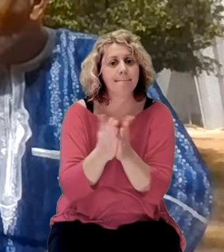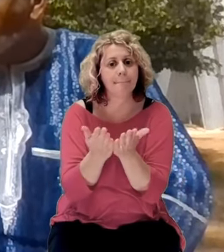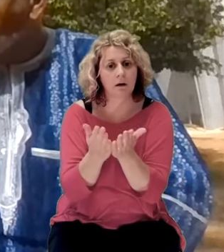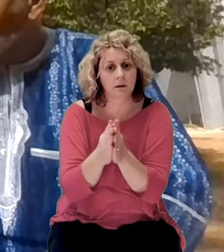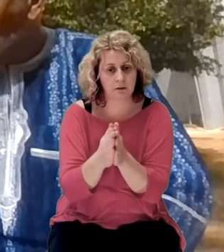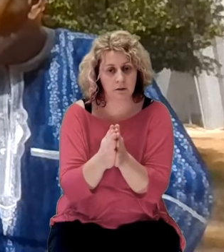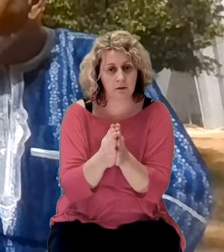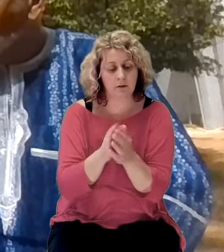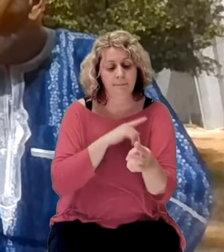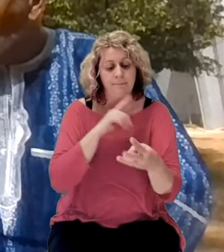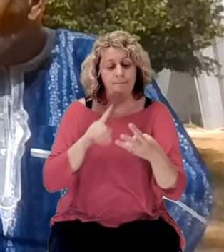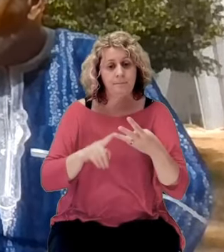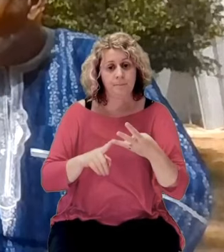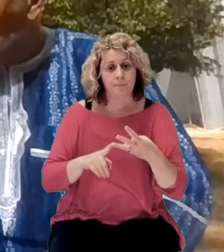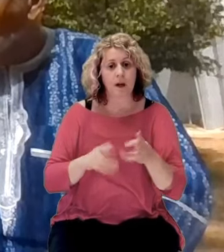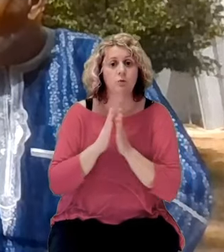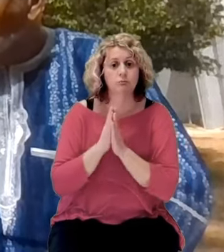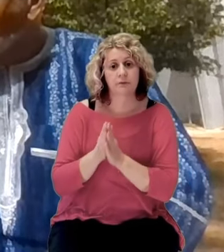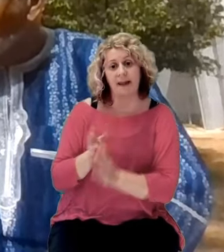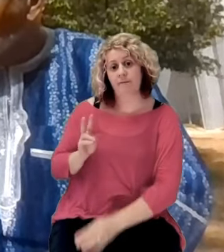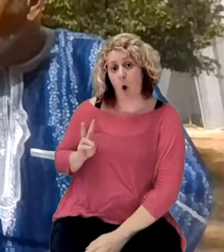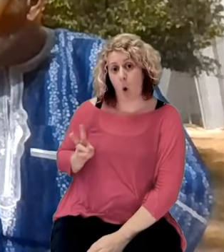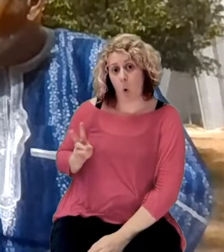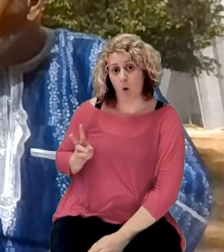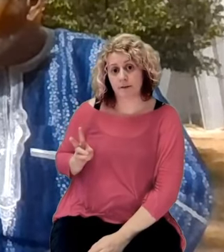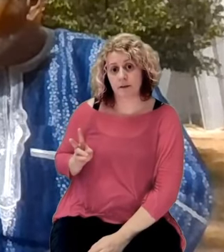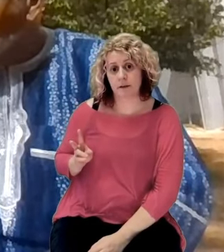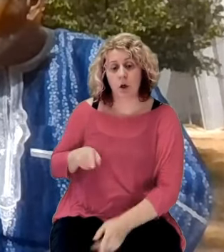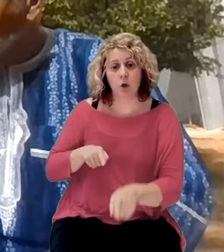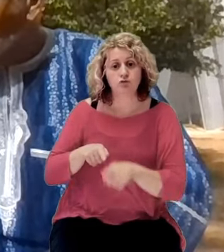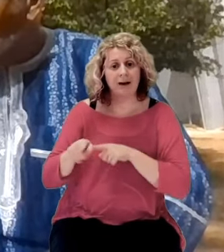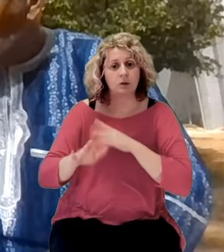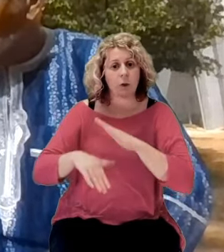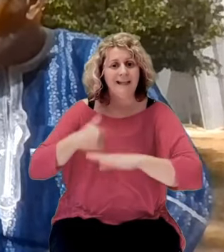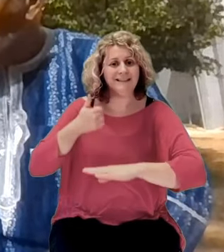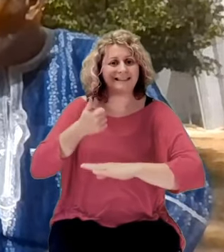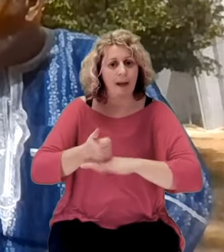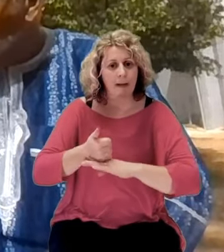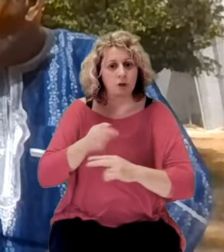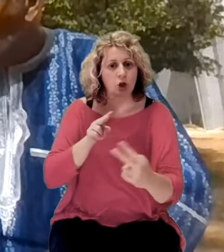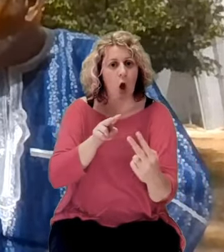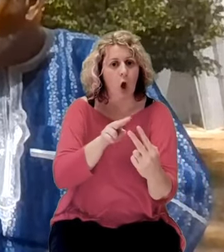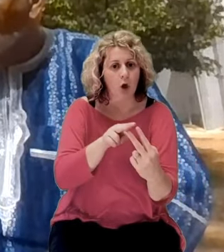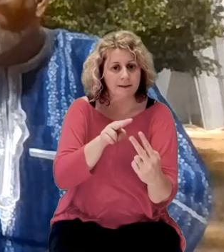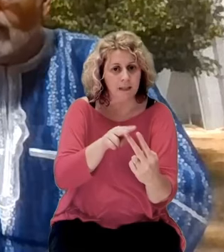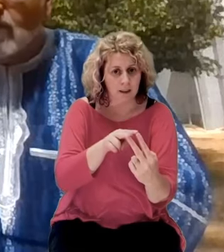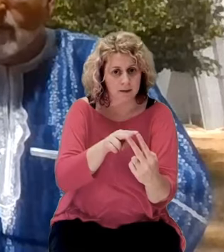concerning that area. And also, we want you to please pray for us as